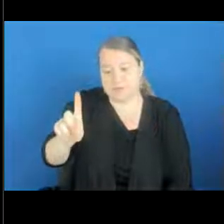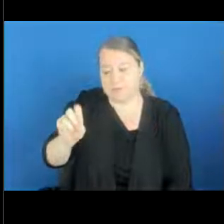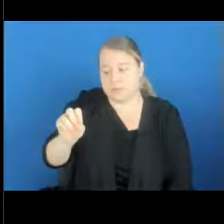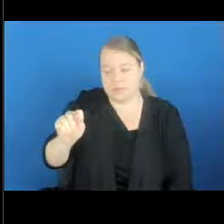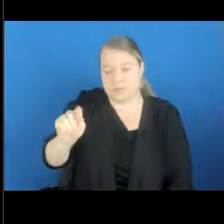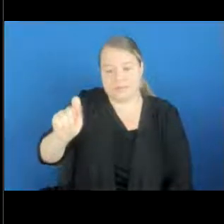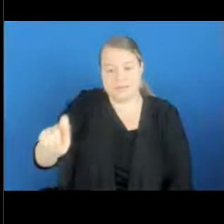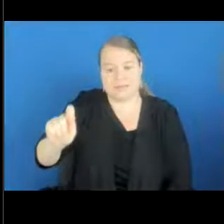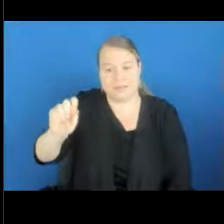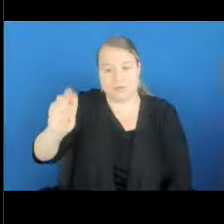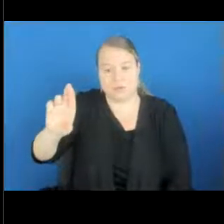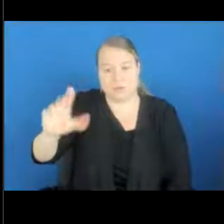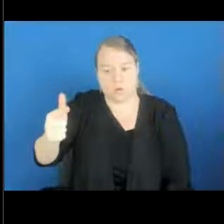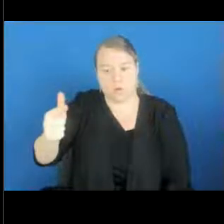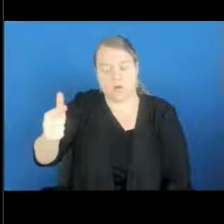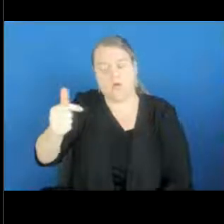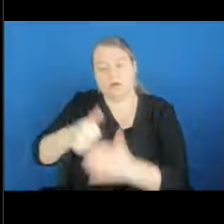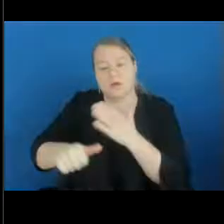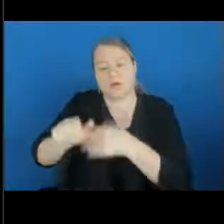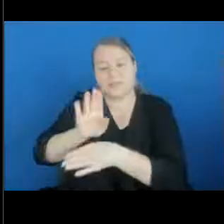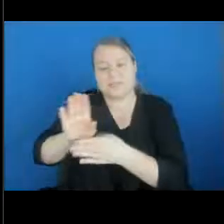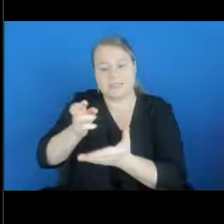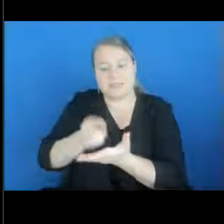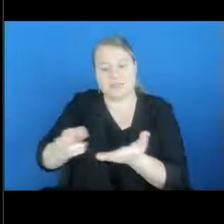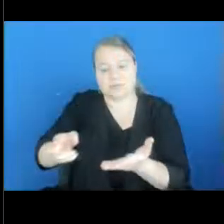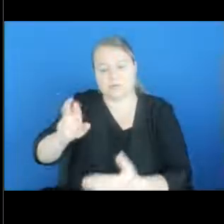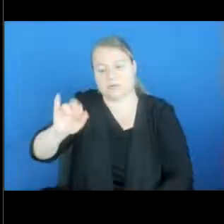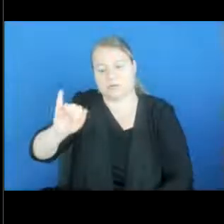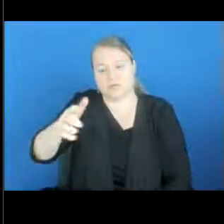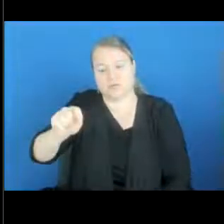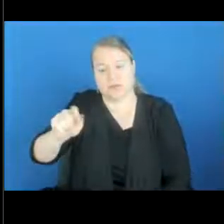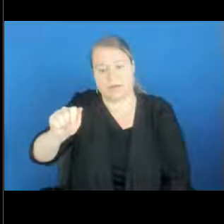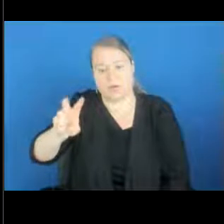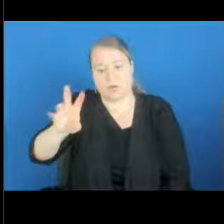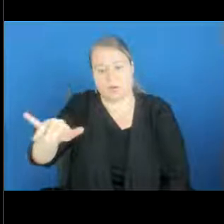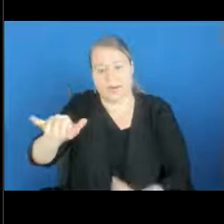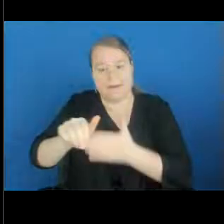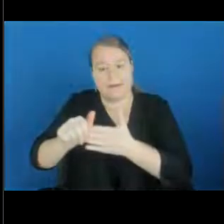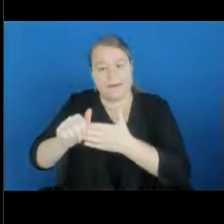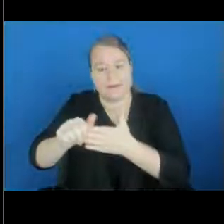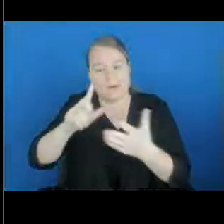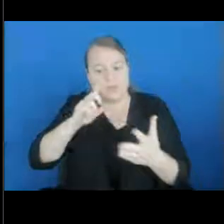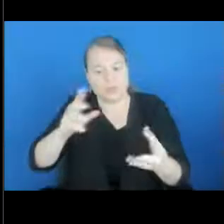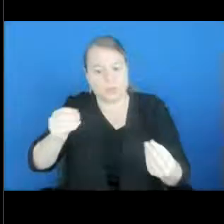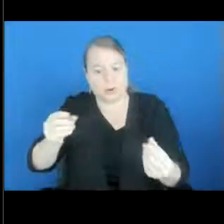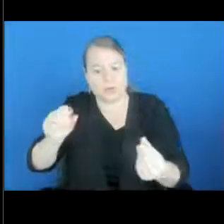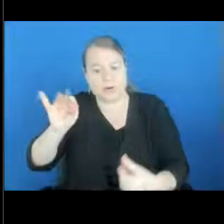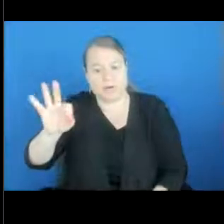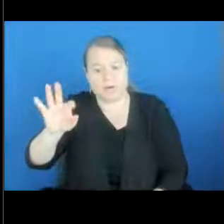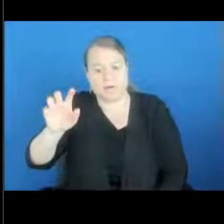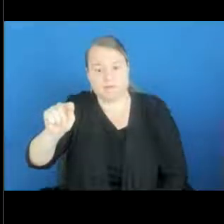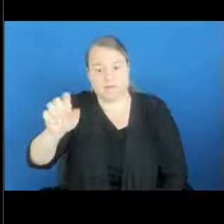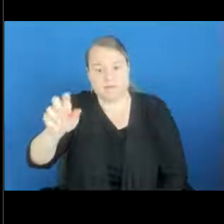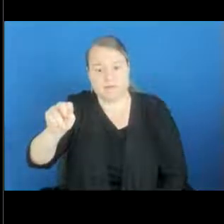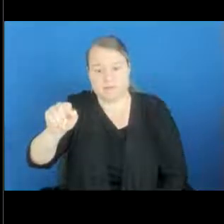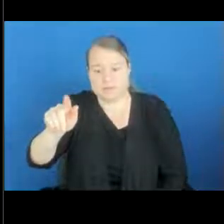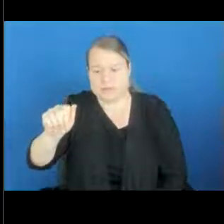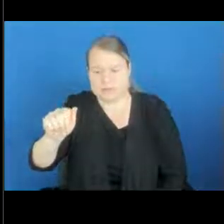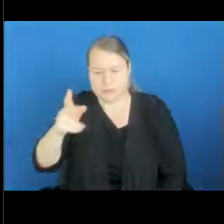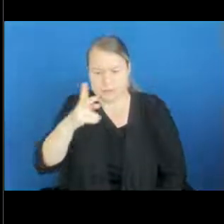www.virginiadot.org Business Resource Right-of-way, a guide for property of tenants, as shown on the bottom